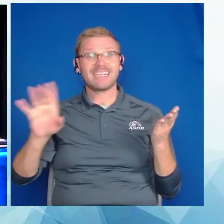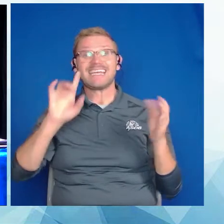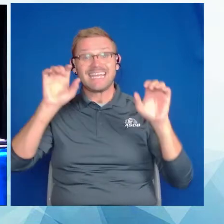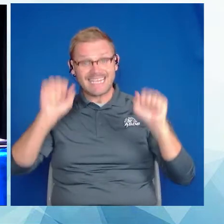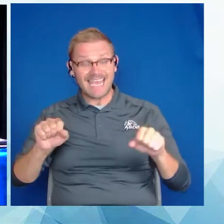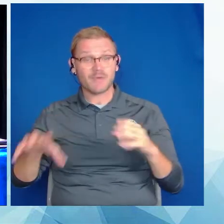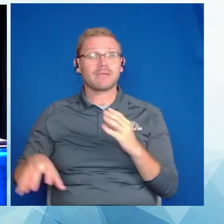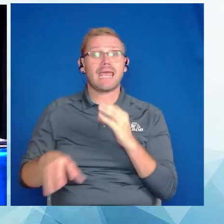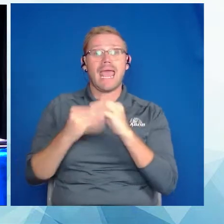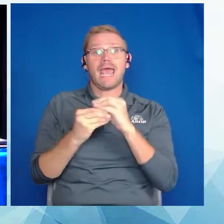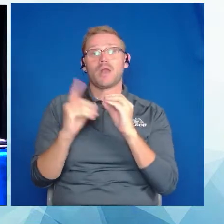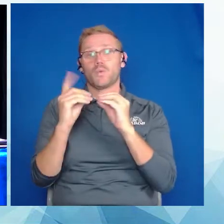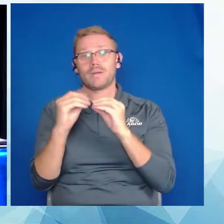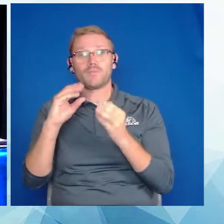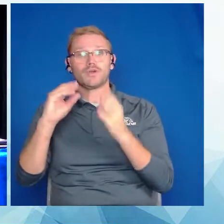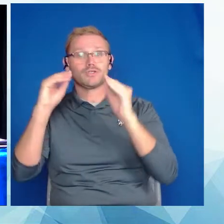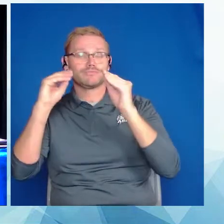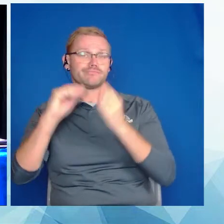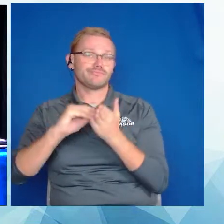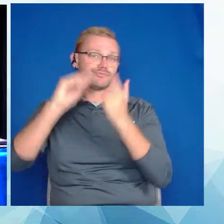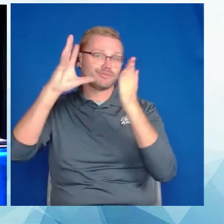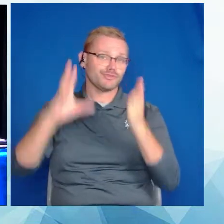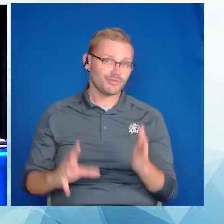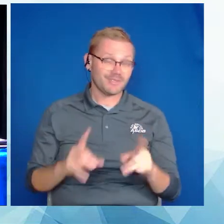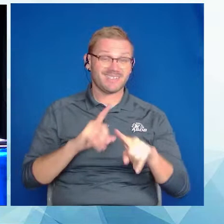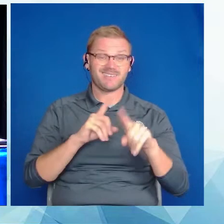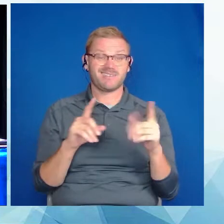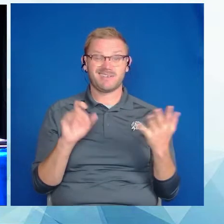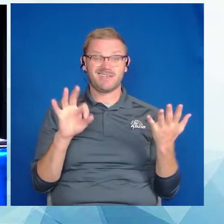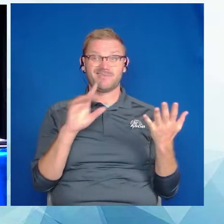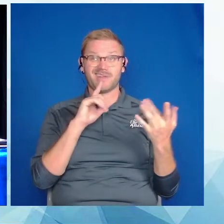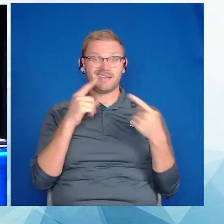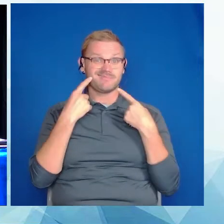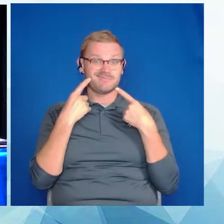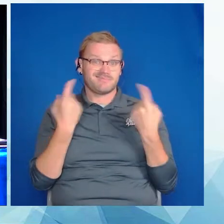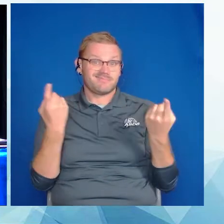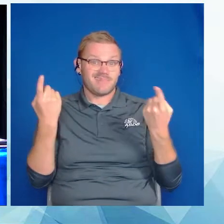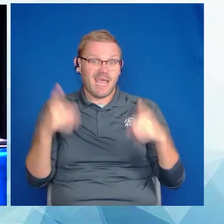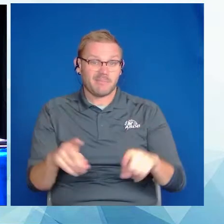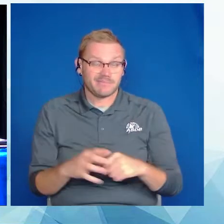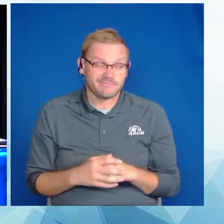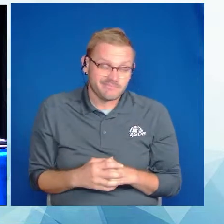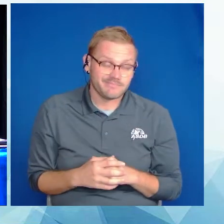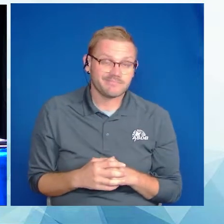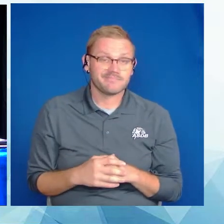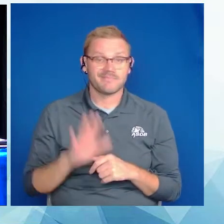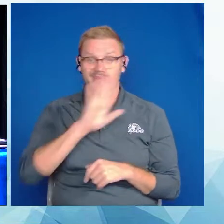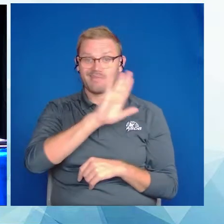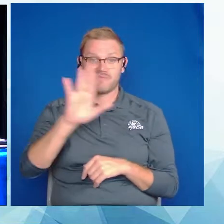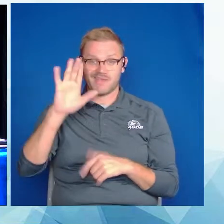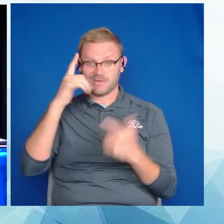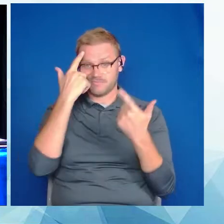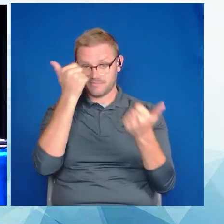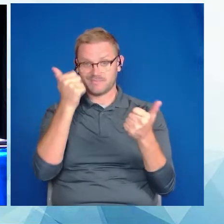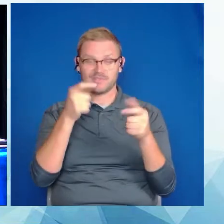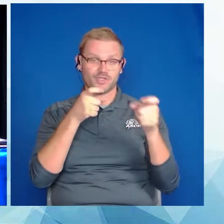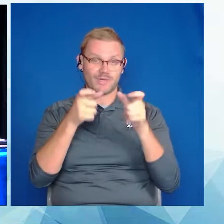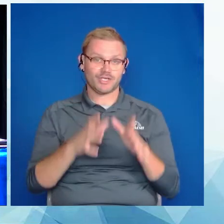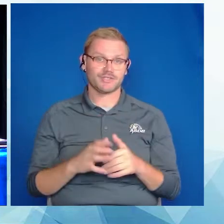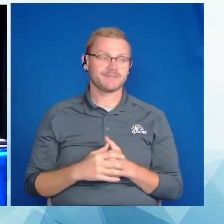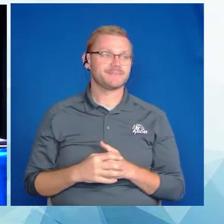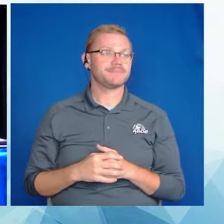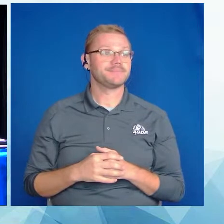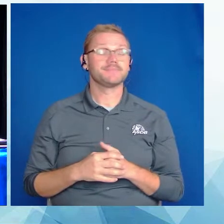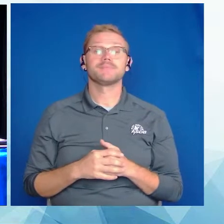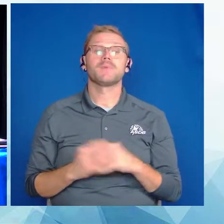we take on another student, or is it just not going to happen? Okay. Thank you, I appreciate that.